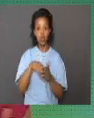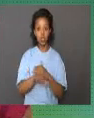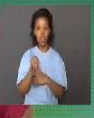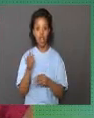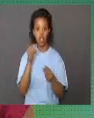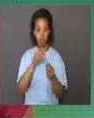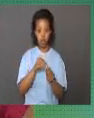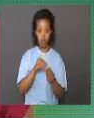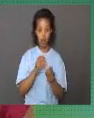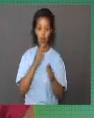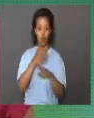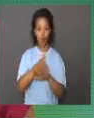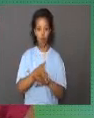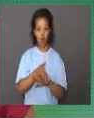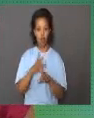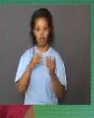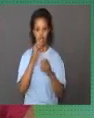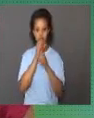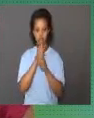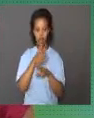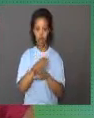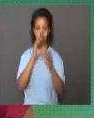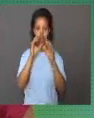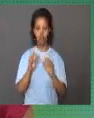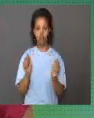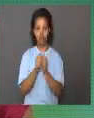with teacher at the end of this lesson.